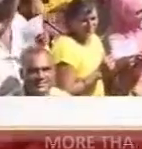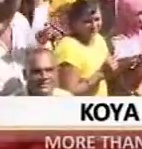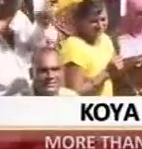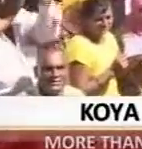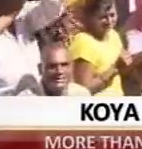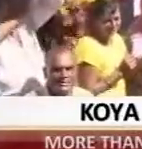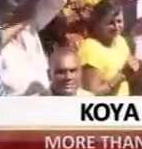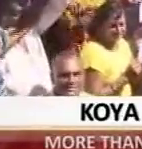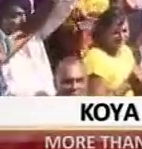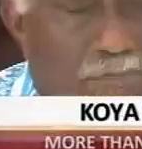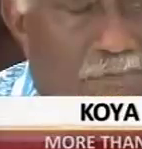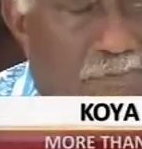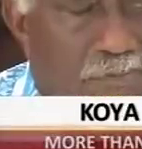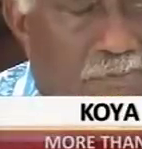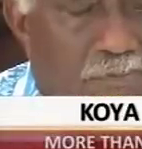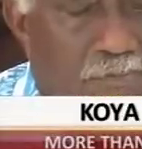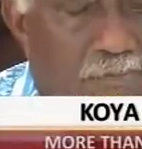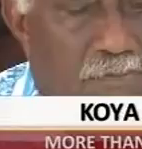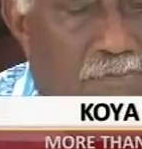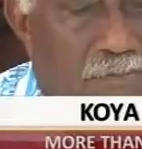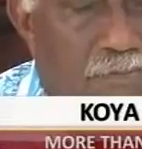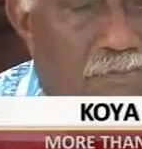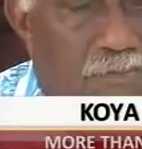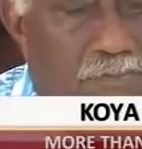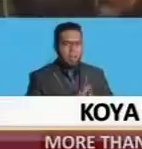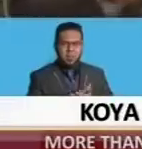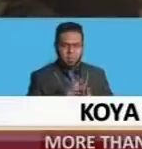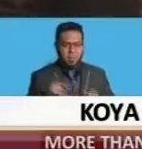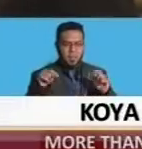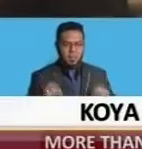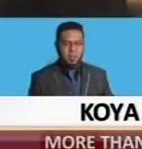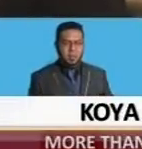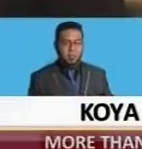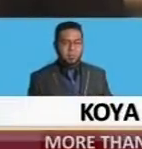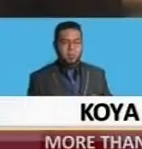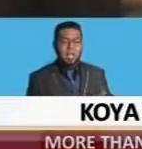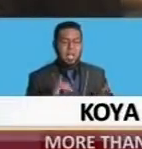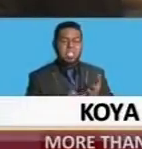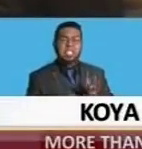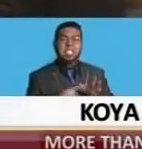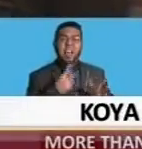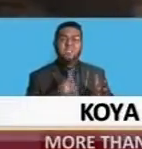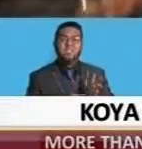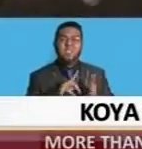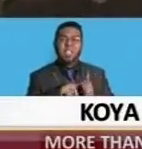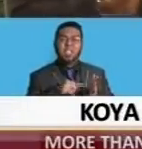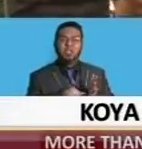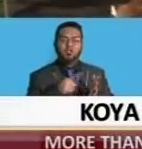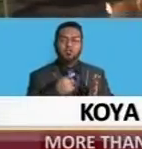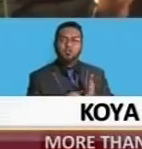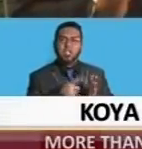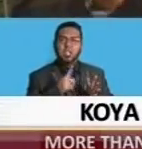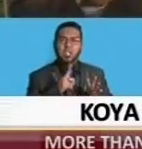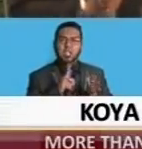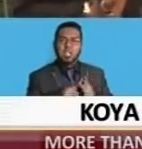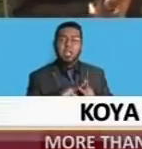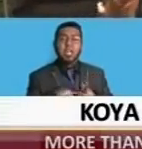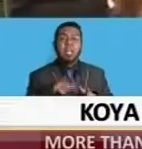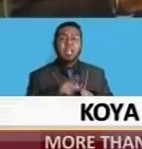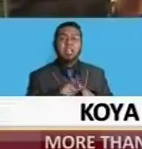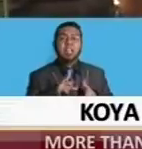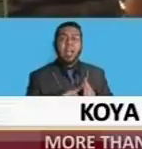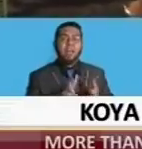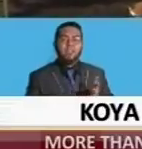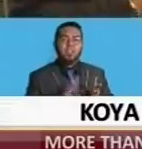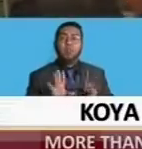also highlighted some success stories of the grant initiative. Savitri Devi, Madam Speaker, of Navua, was assisted to purchase fencing